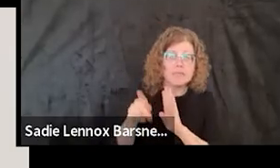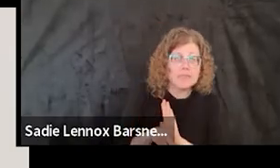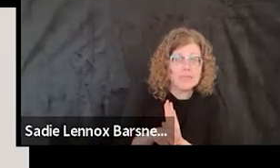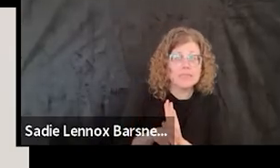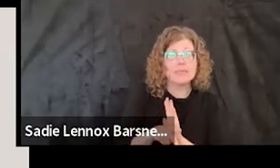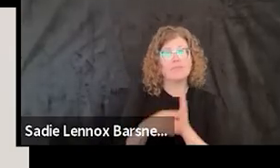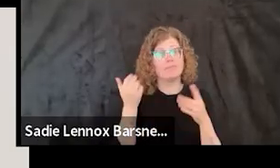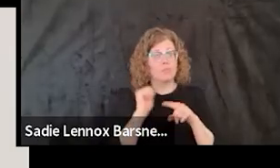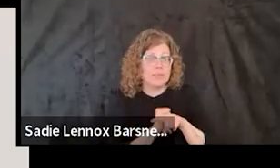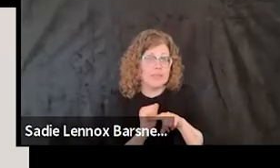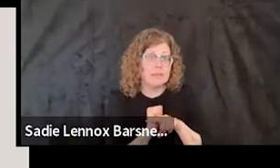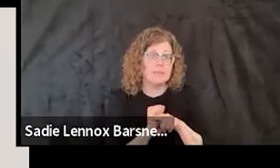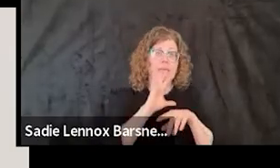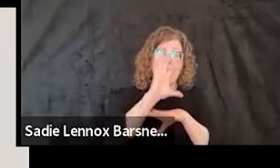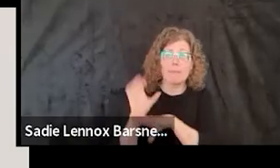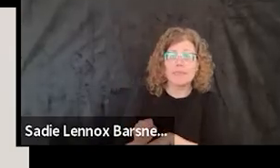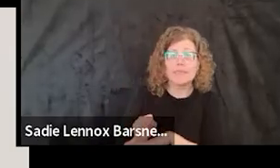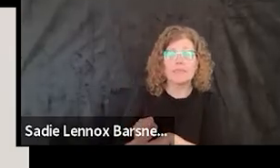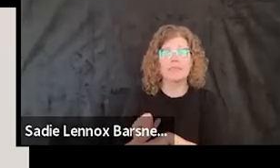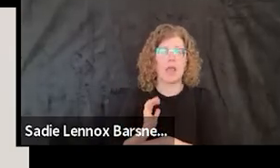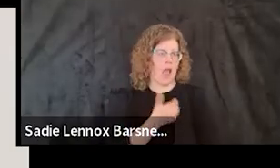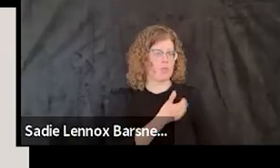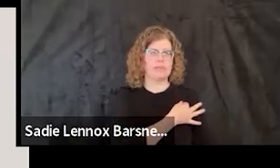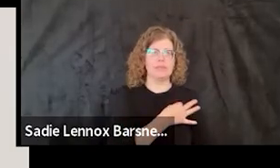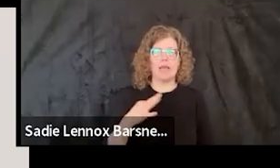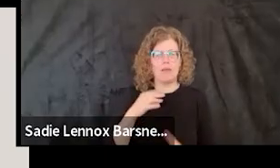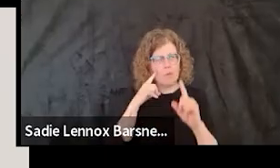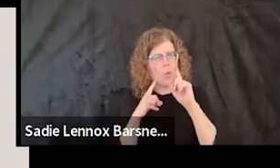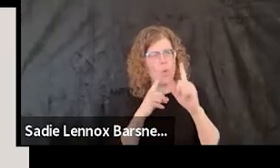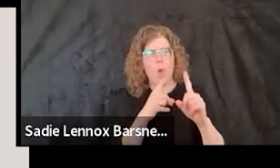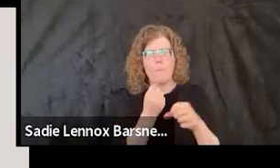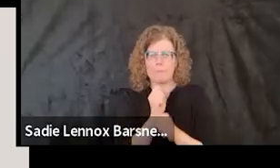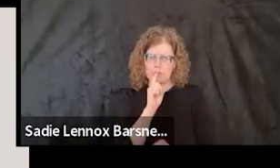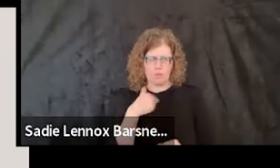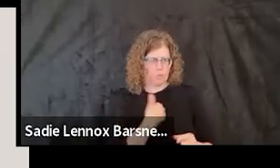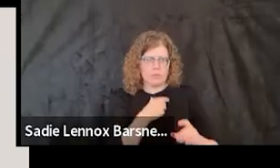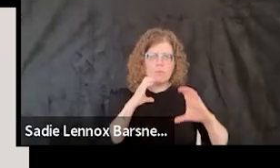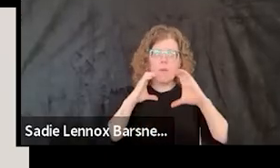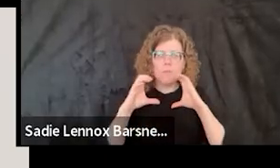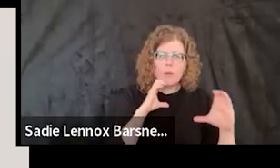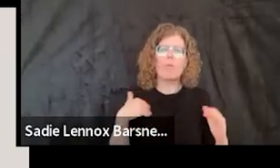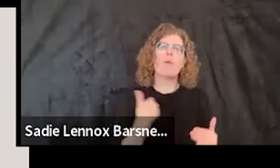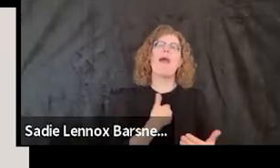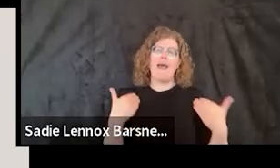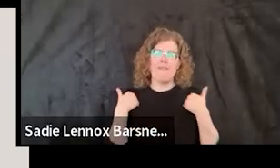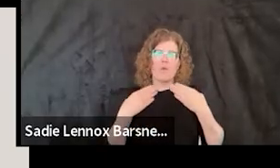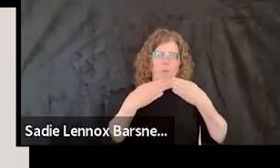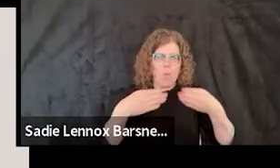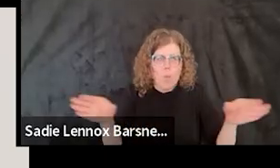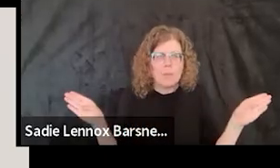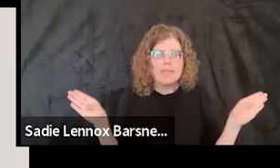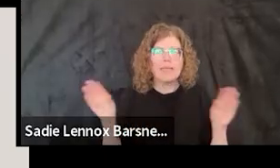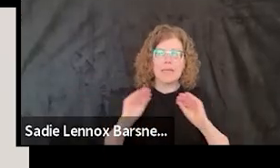are accountable to ensure that lines of communication are welcoming, clear, and open, and our application